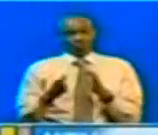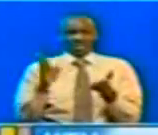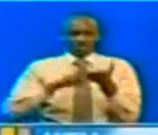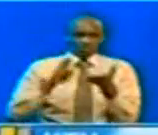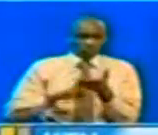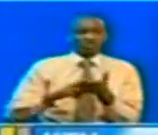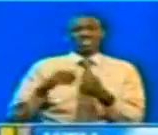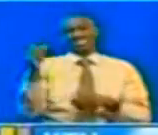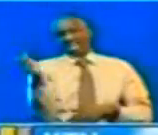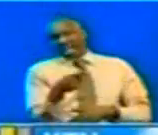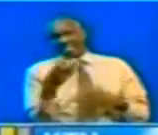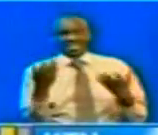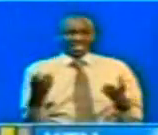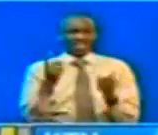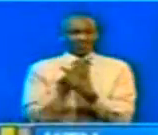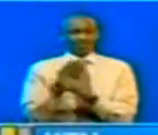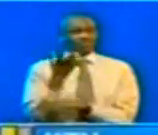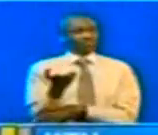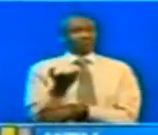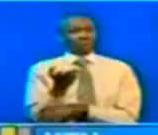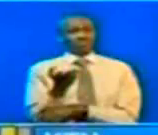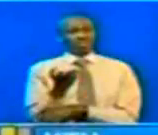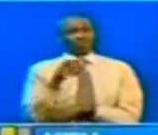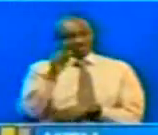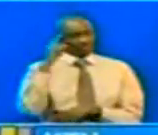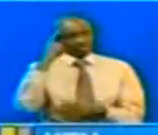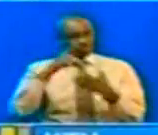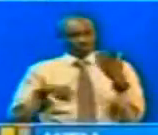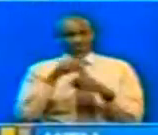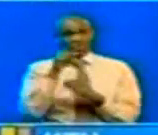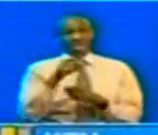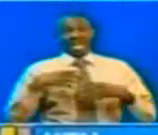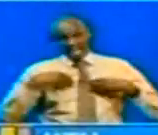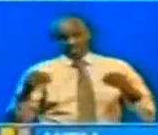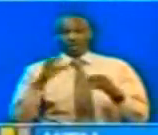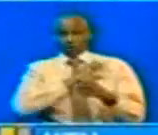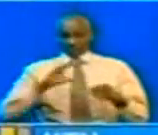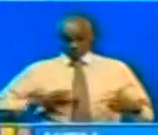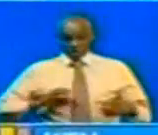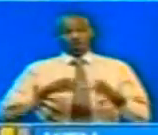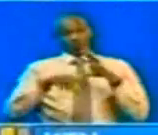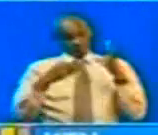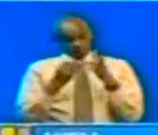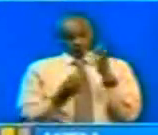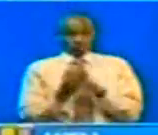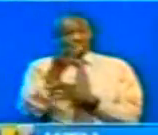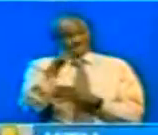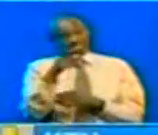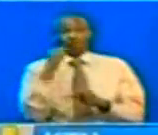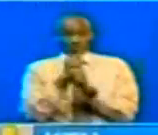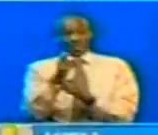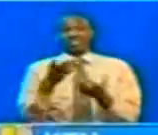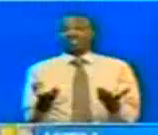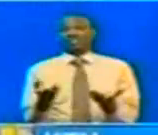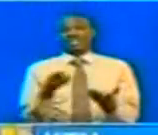salaries, deployment, promotions, that sort of thing. What's your take on that? Should a health commission be formed? Because they say they're essentially not opposed to